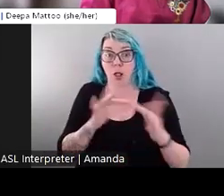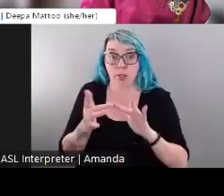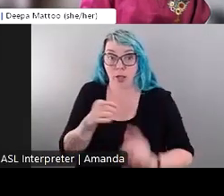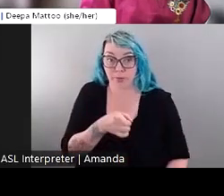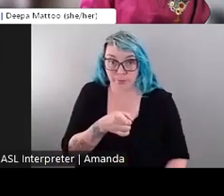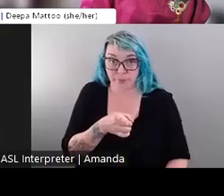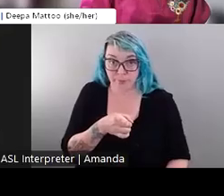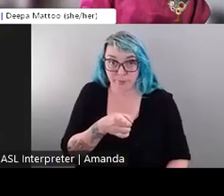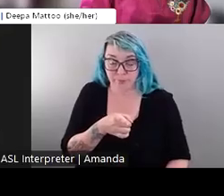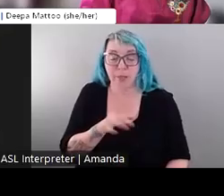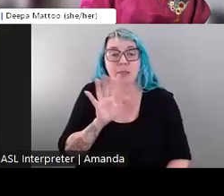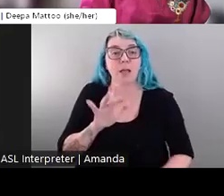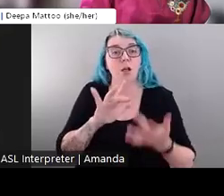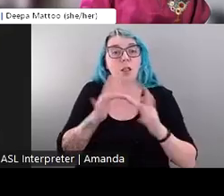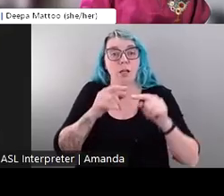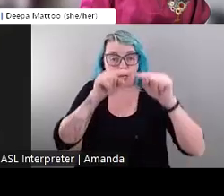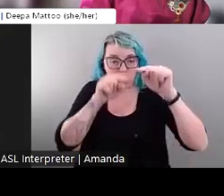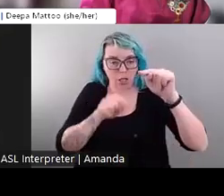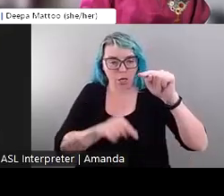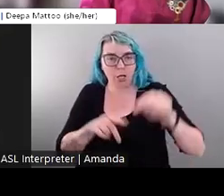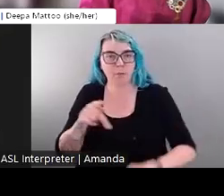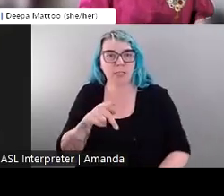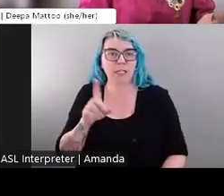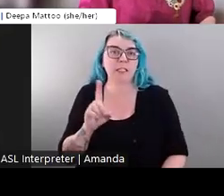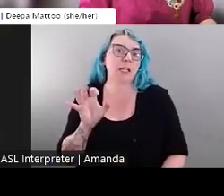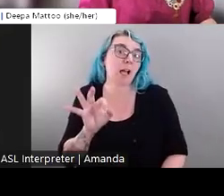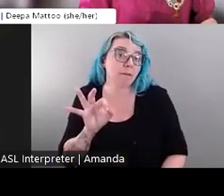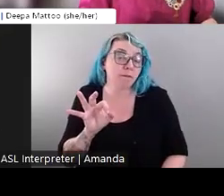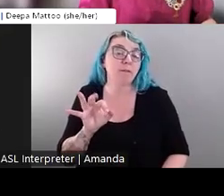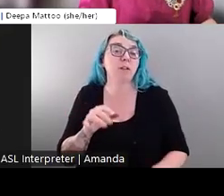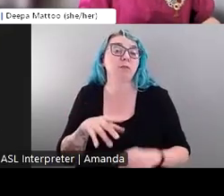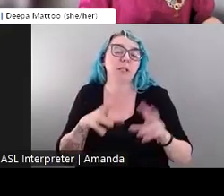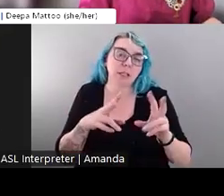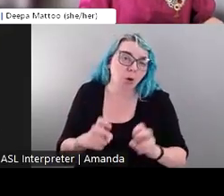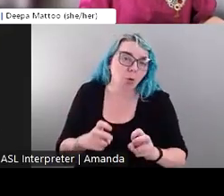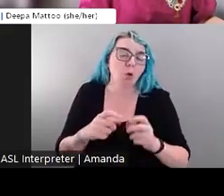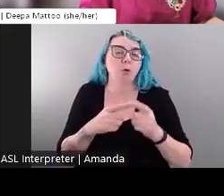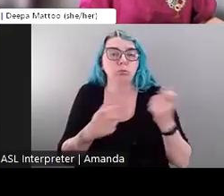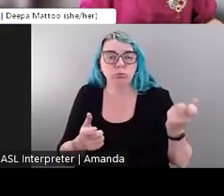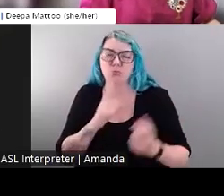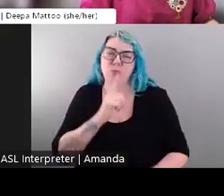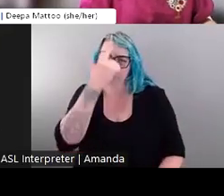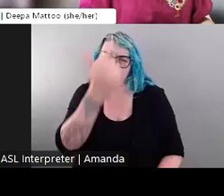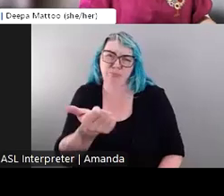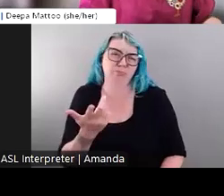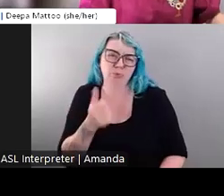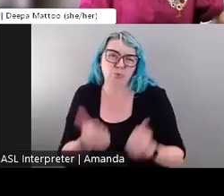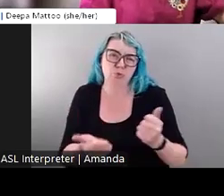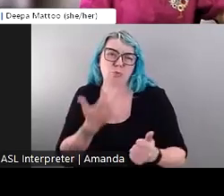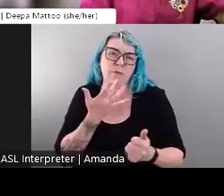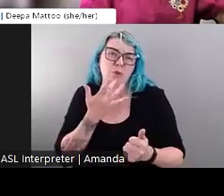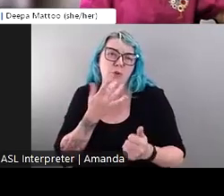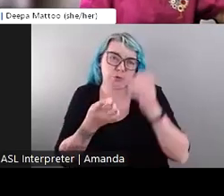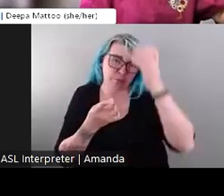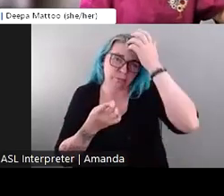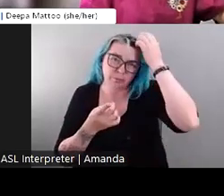there are some PDF versions of the tool, which you can access as well. It's really up to you which version you would prefer to use. The